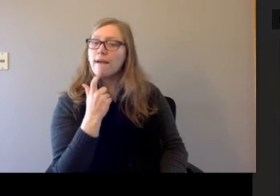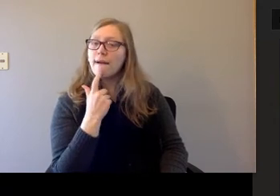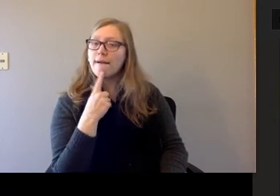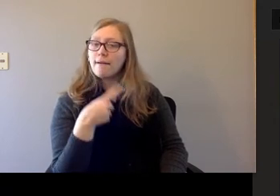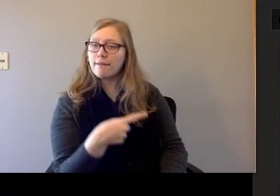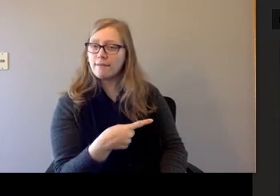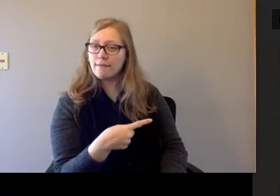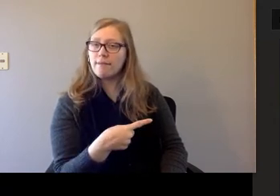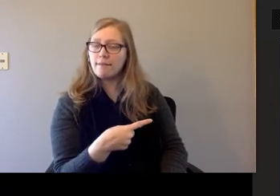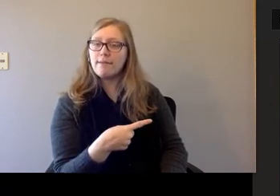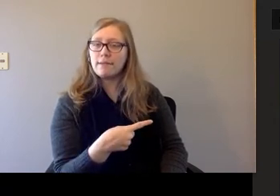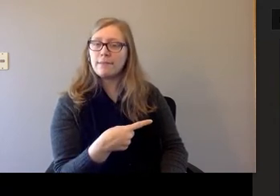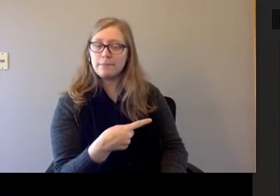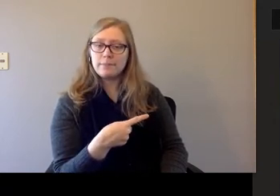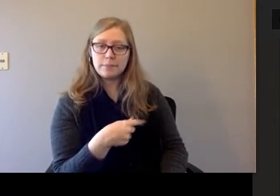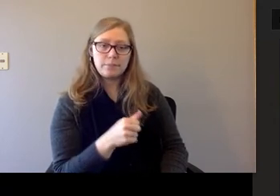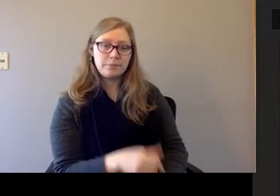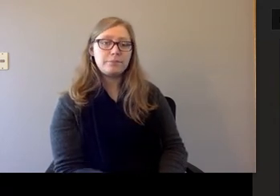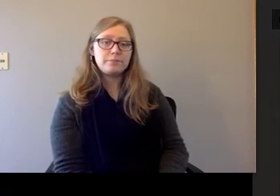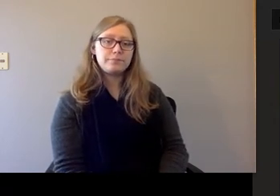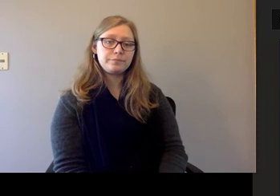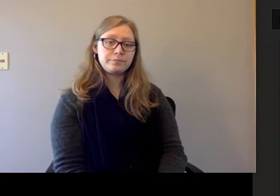this line?